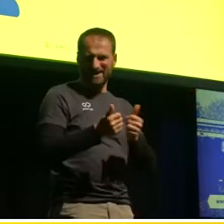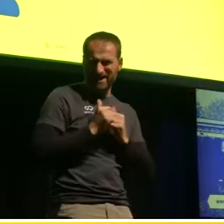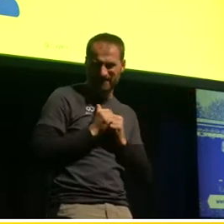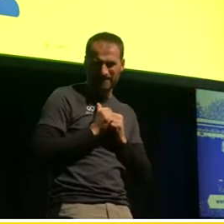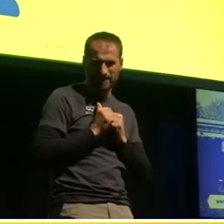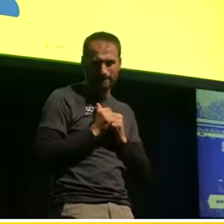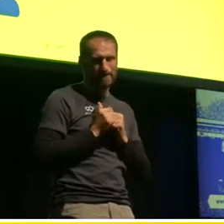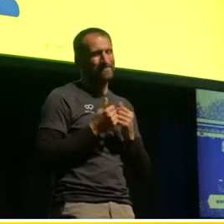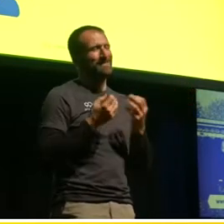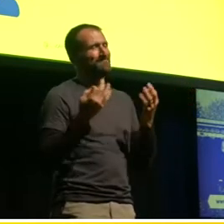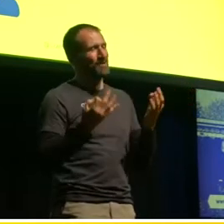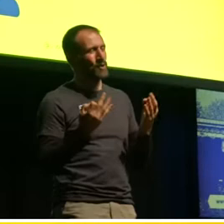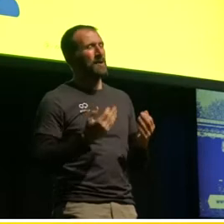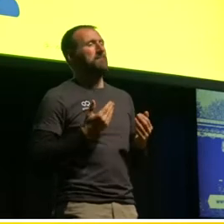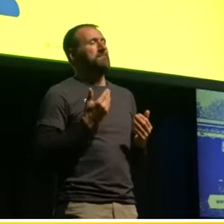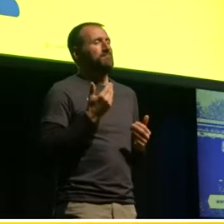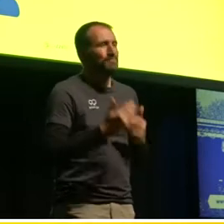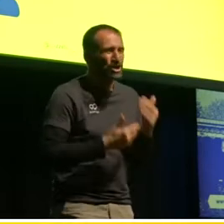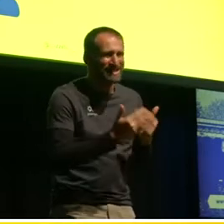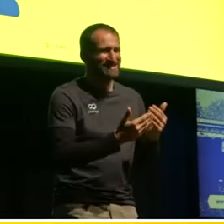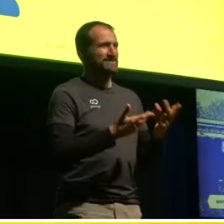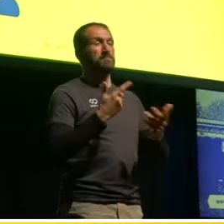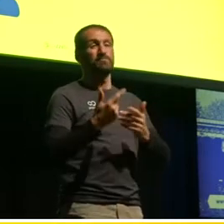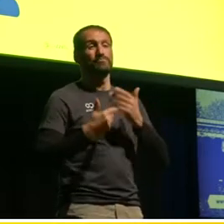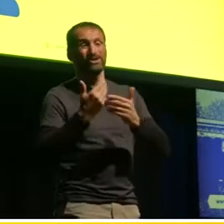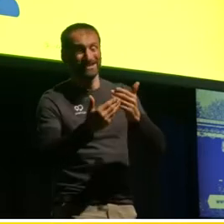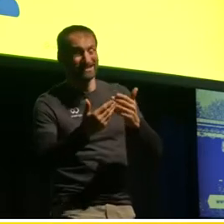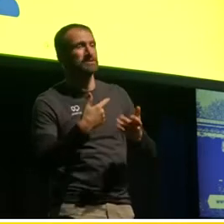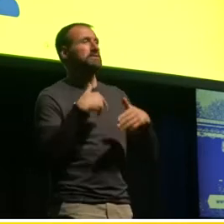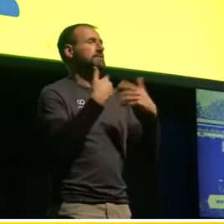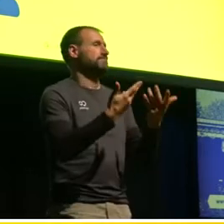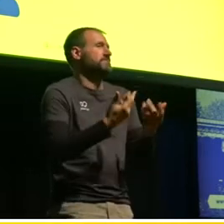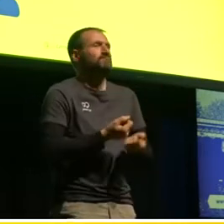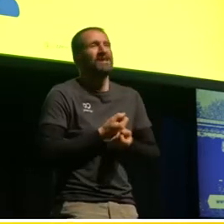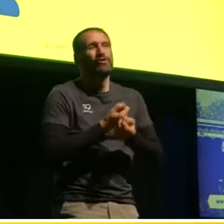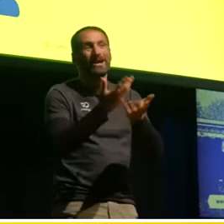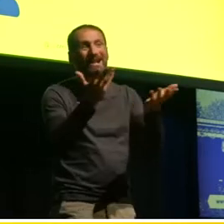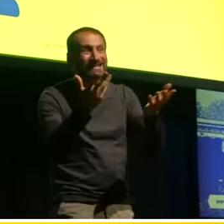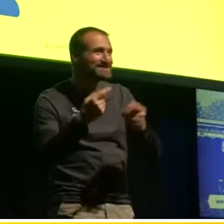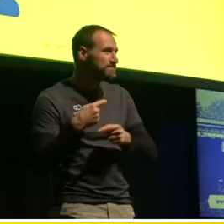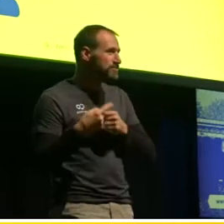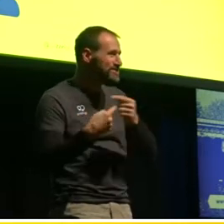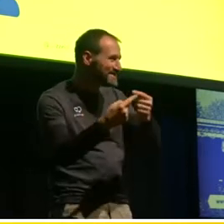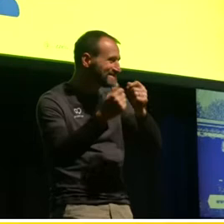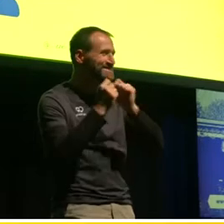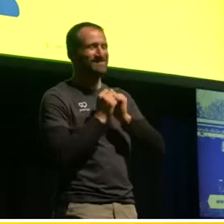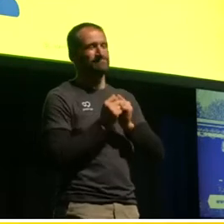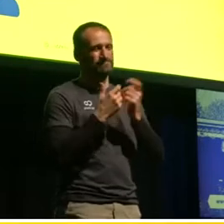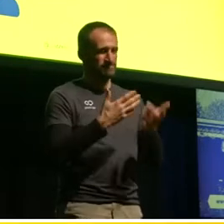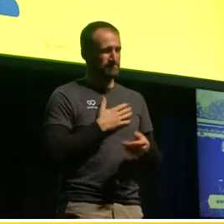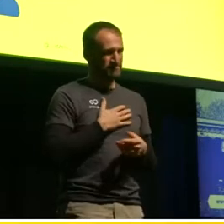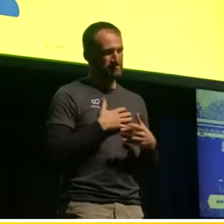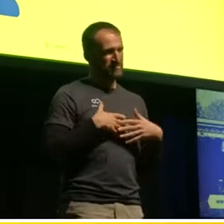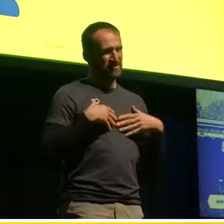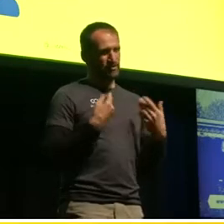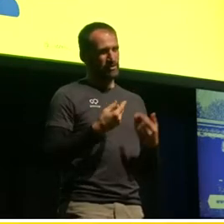Processes. So doing a lot of processes, you have a release process. It takes you, in my feeling, half of the